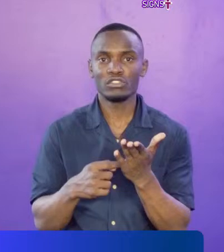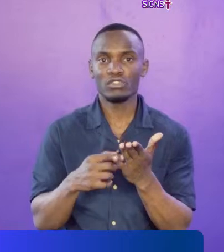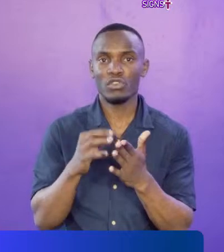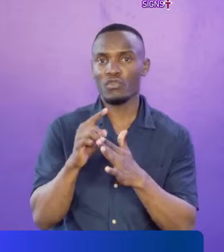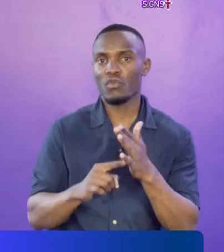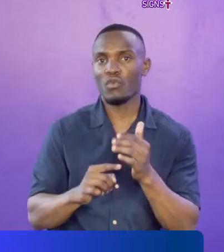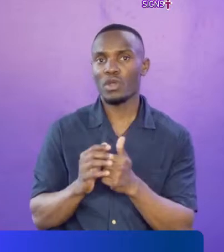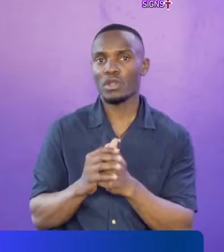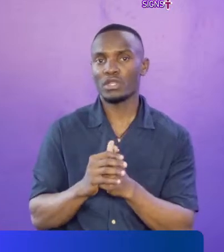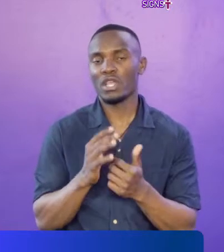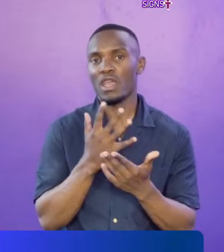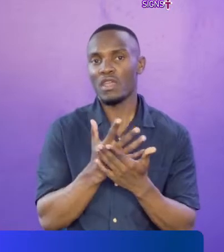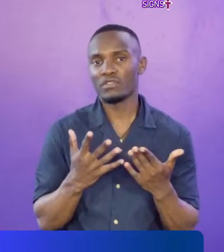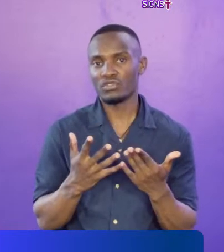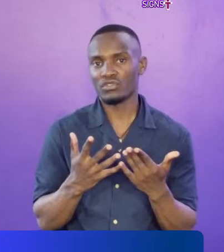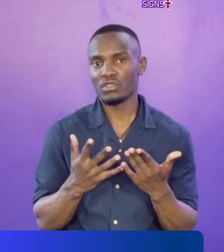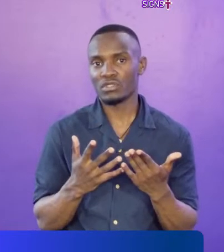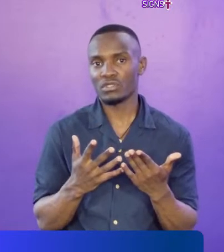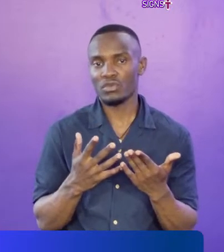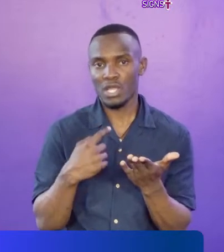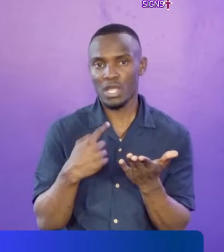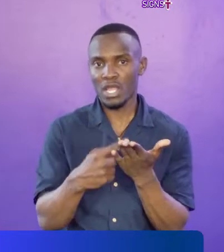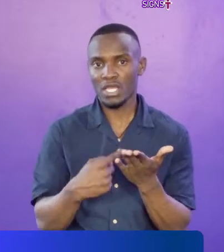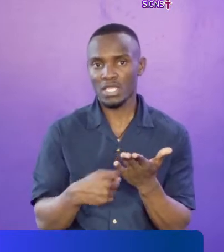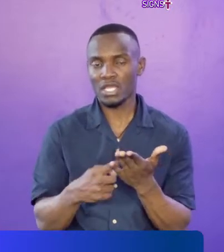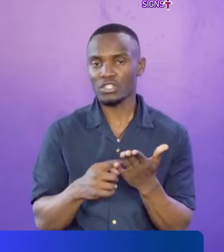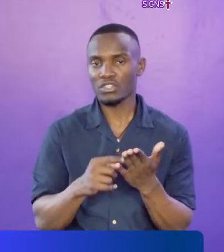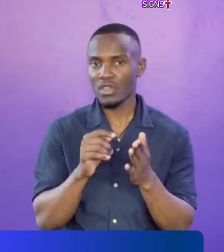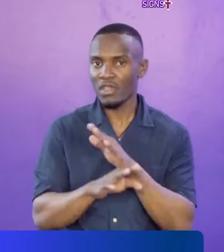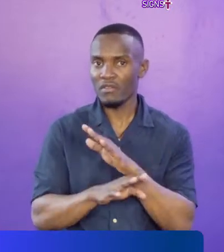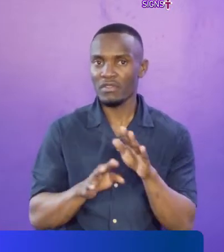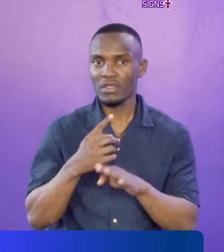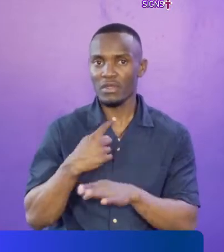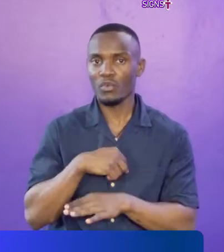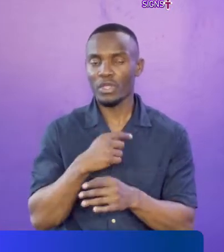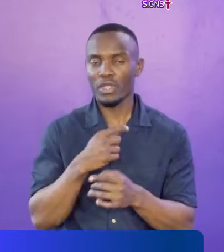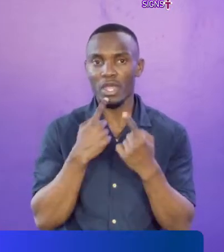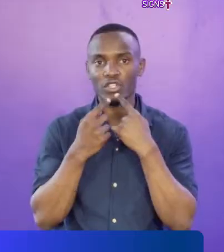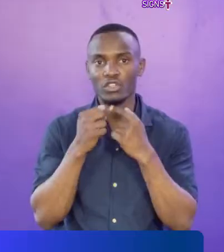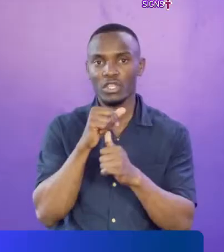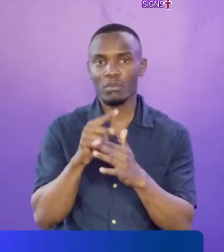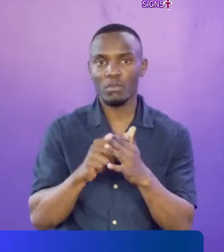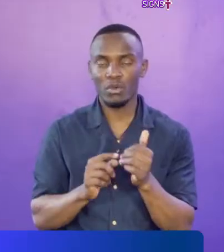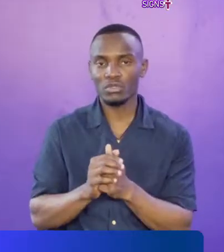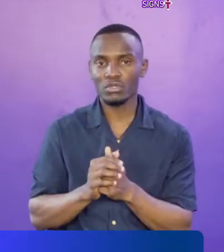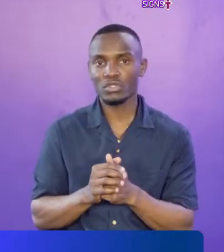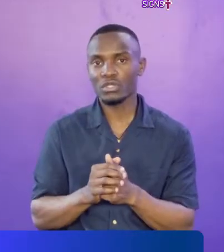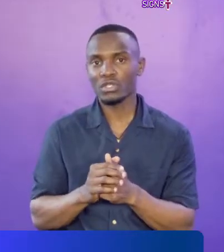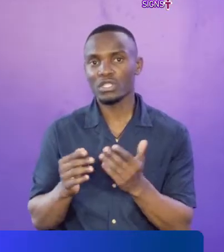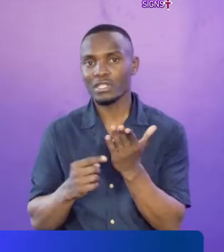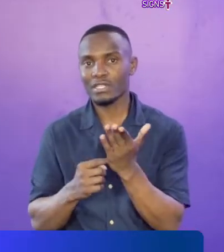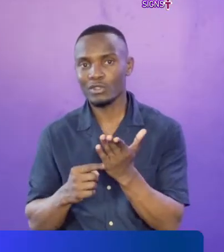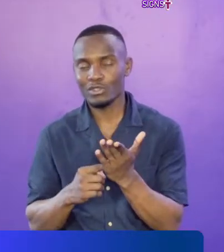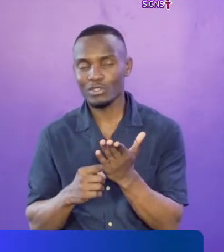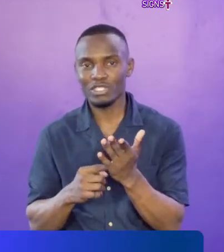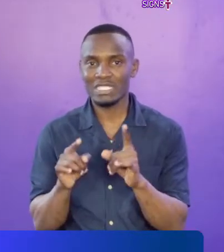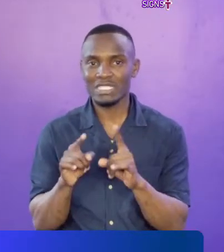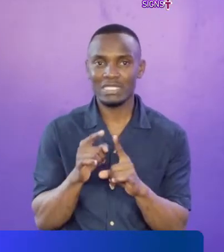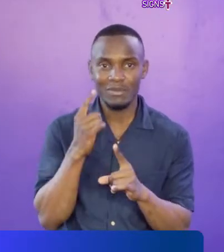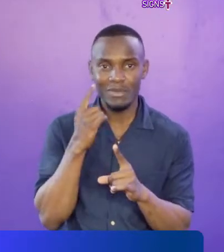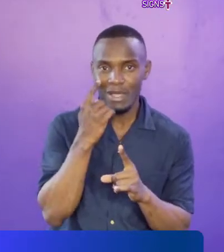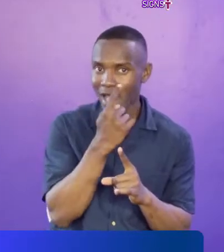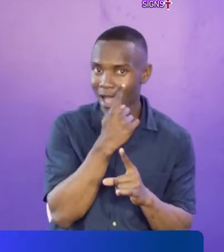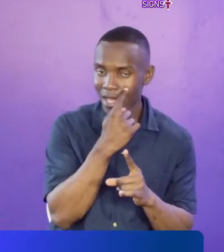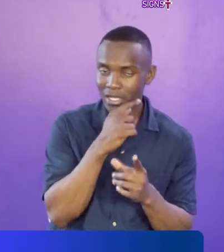bring all these things that we are talking around technology, even the questions around IRIS, IDs, the terms, because